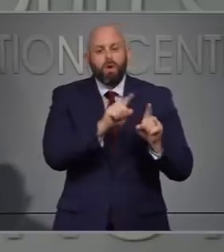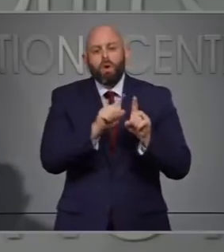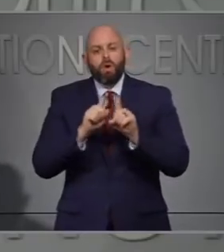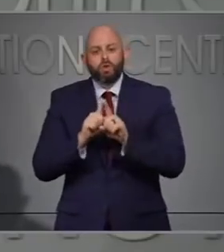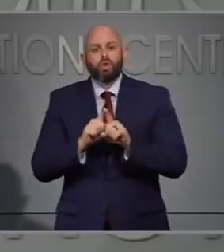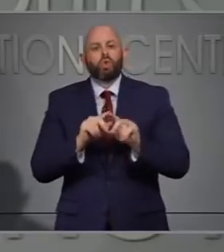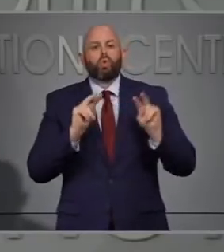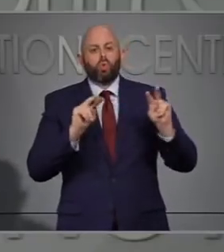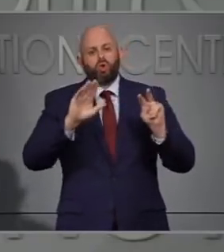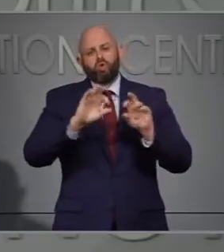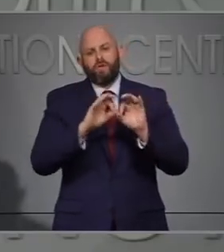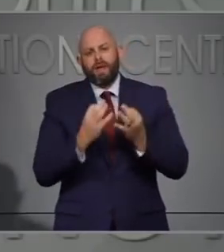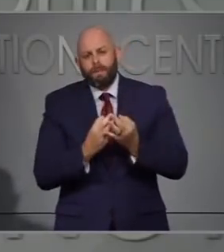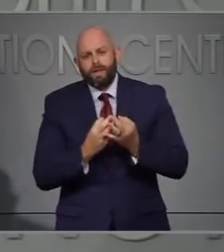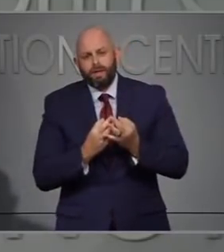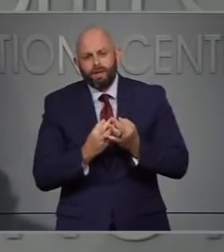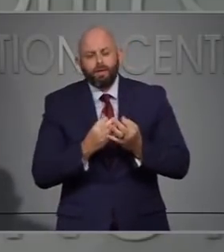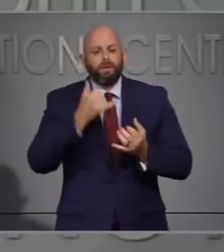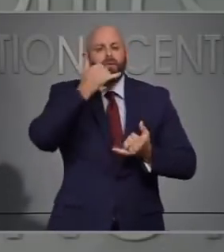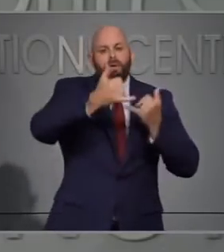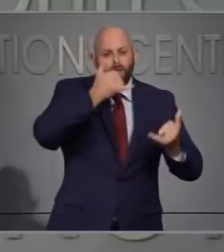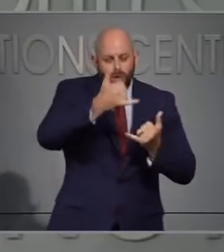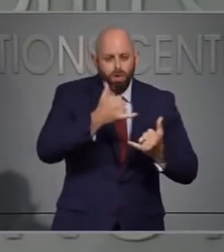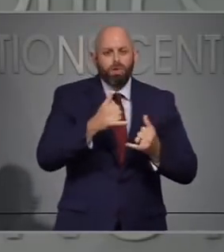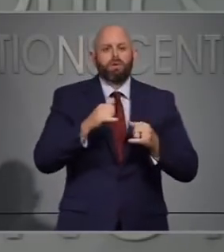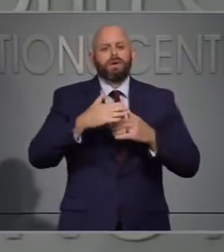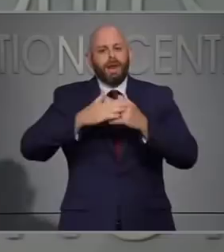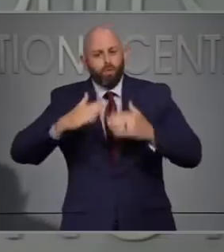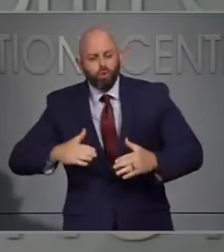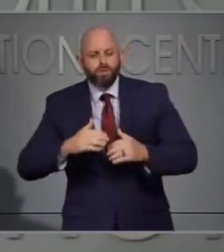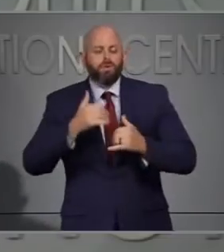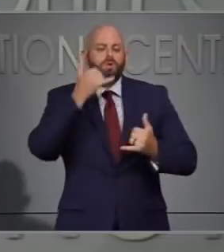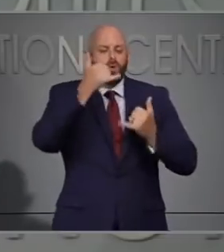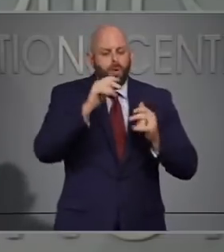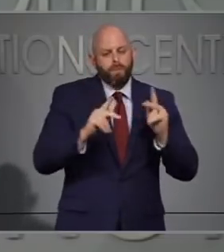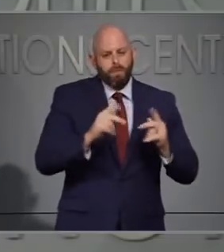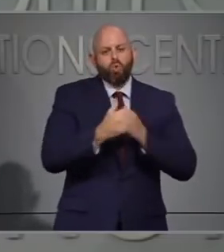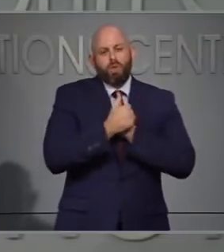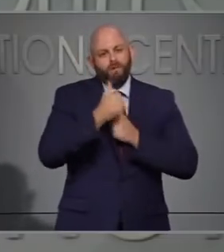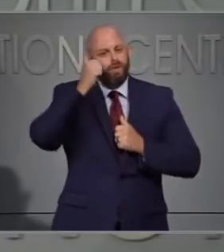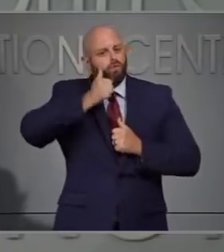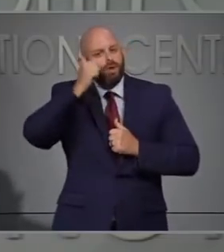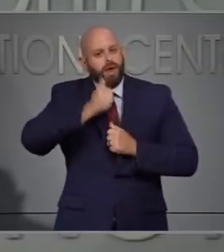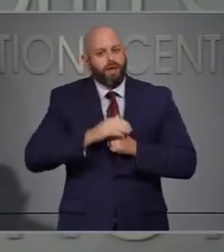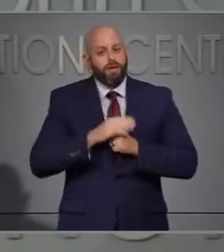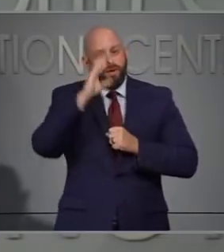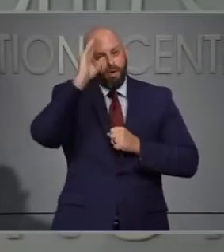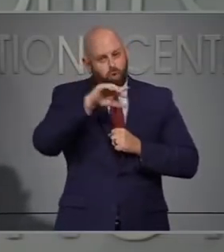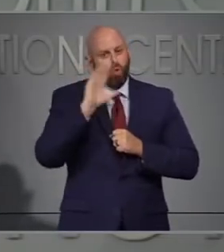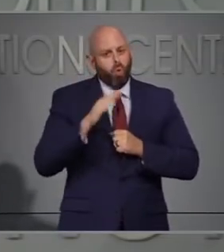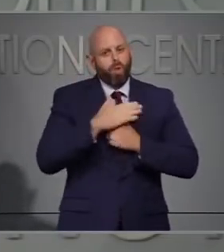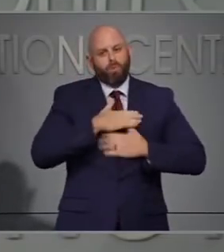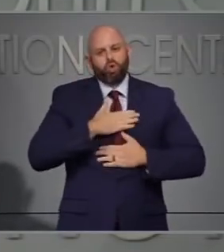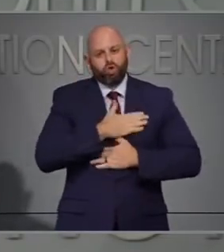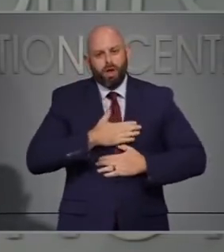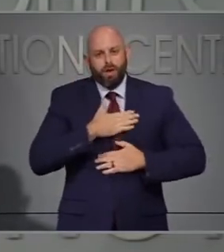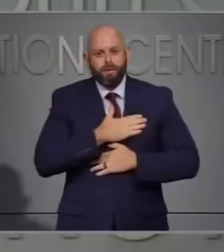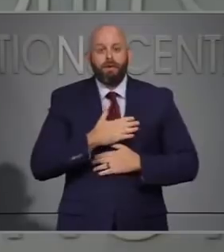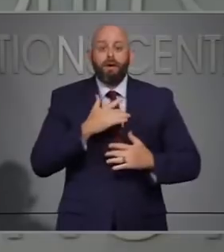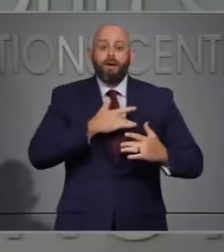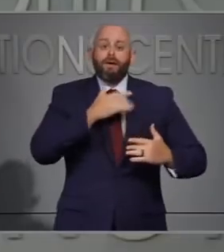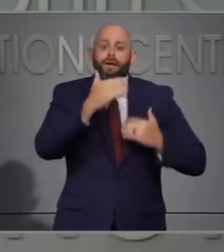look out for your family, friends, and neighbors, and to call your loved ones daily. Guaranteed they'll appreciate it. With kindness